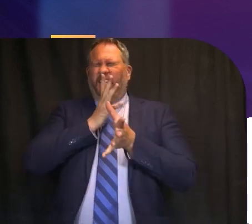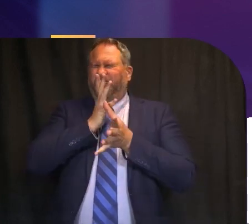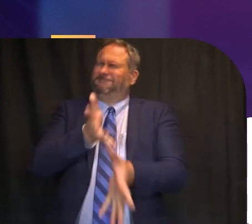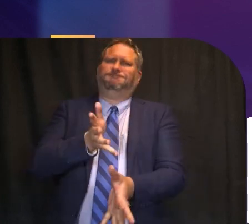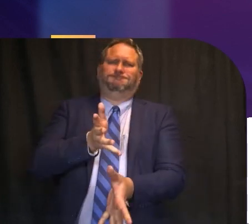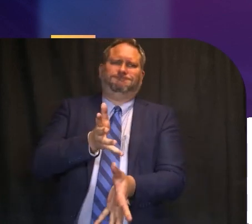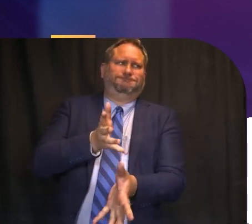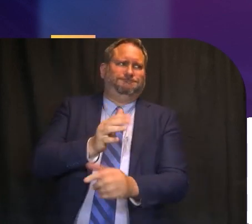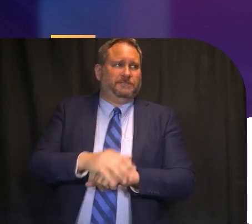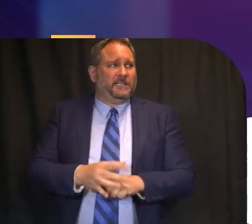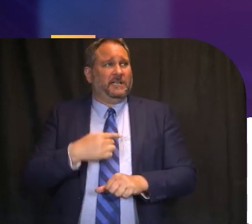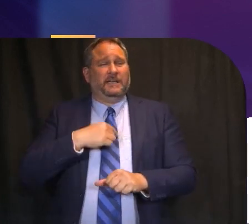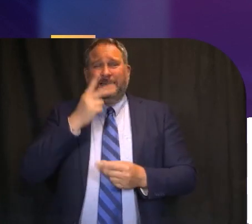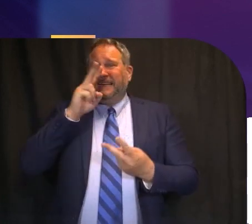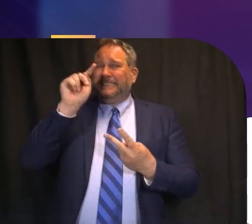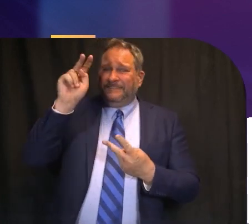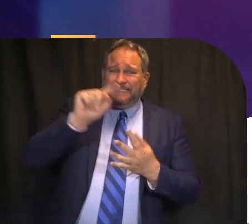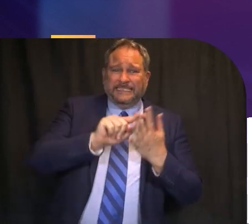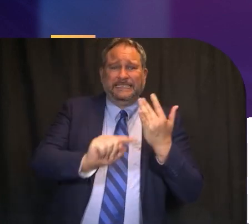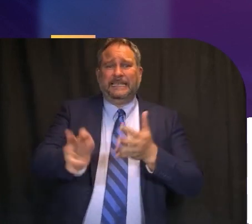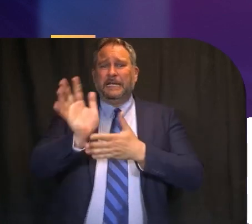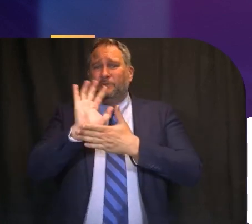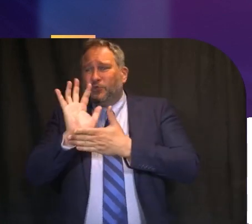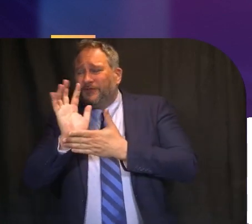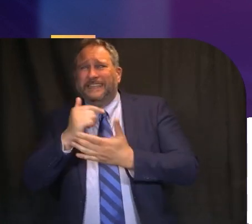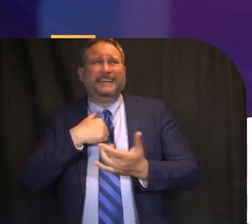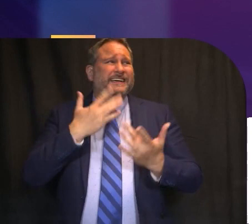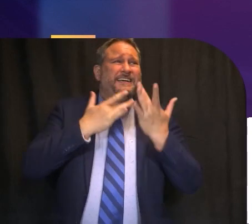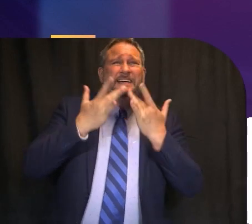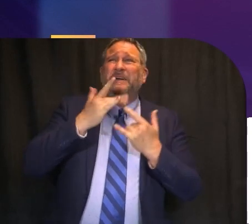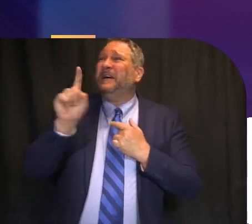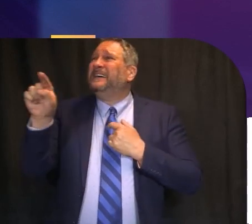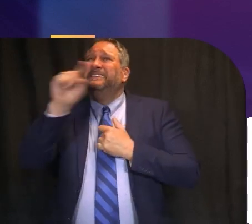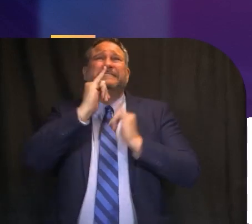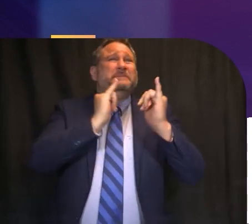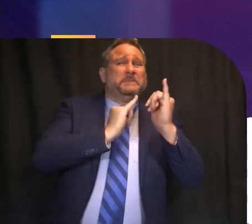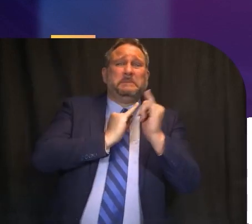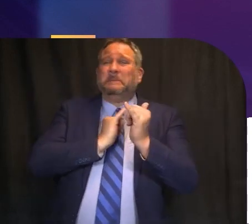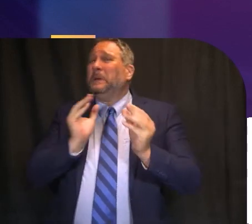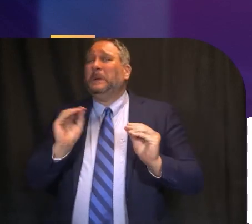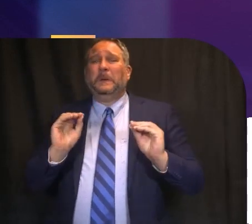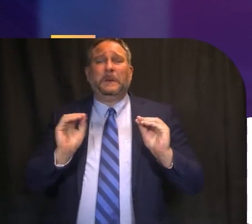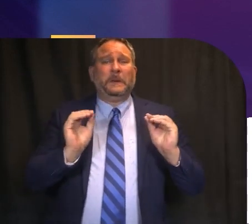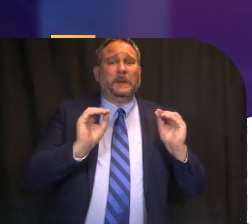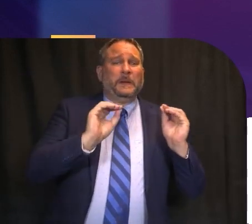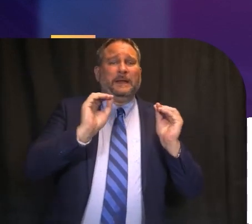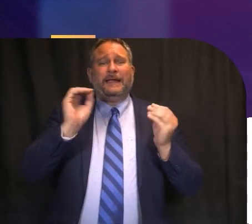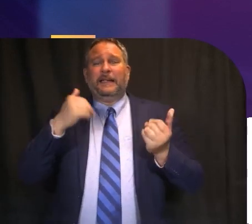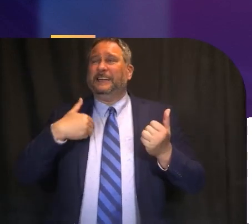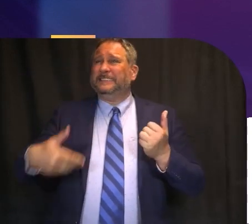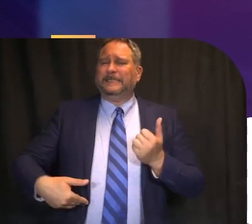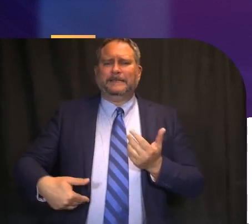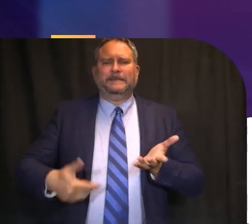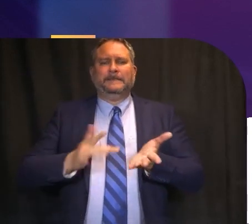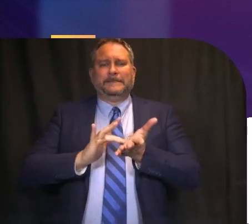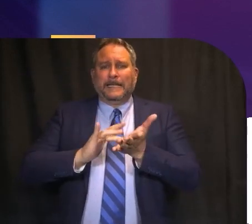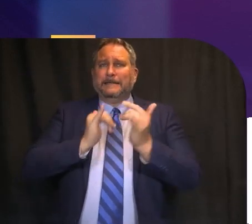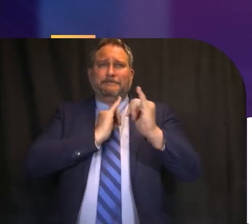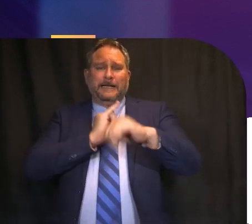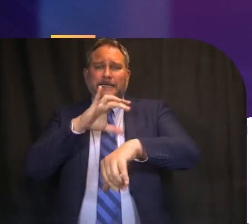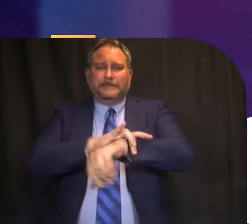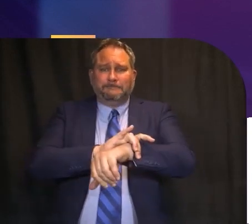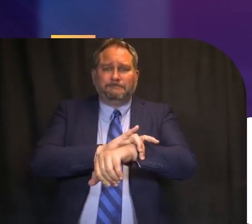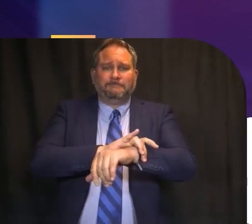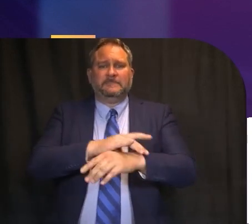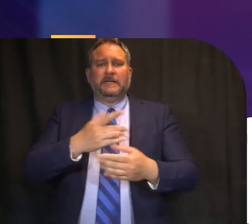like me wearing her medical alert bracelet and packing her EpiPen in her backpack. Instead, I saw false comedic representations of food